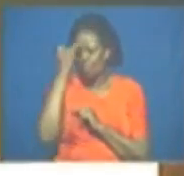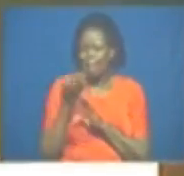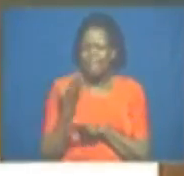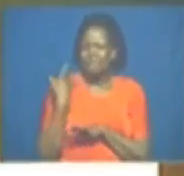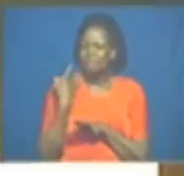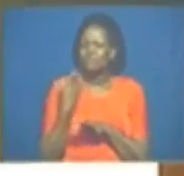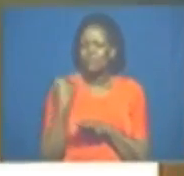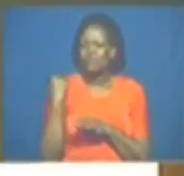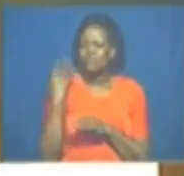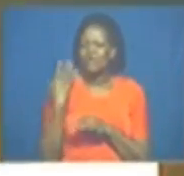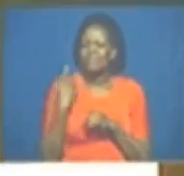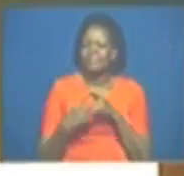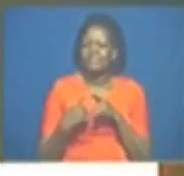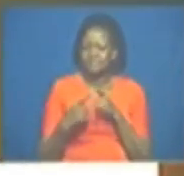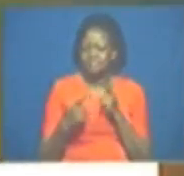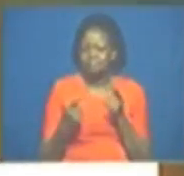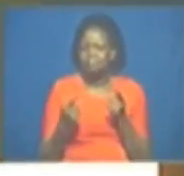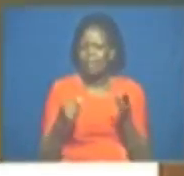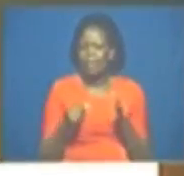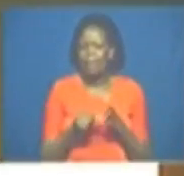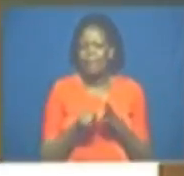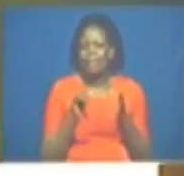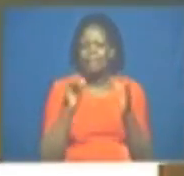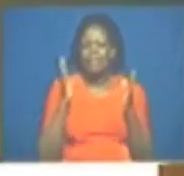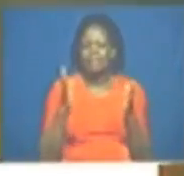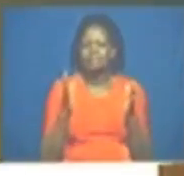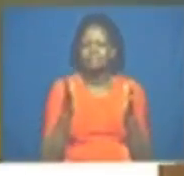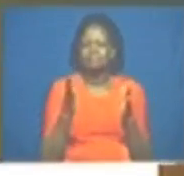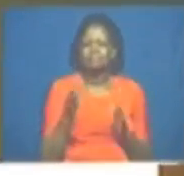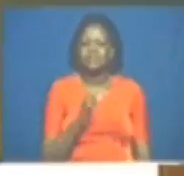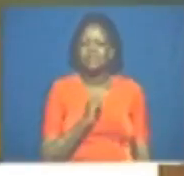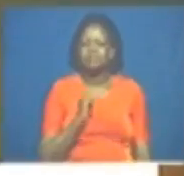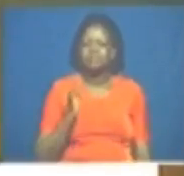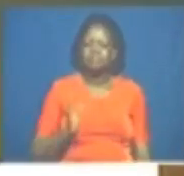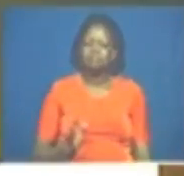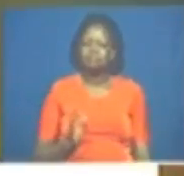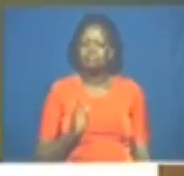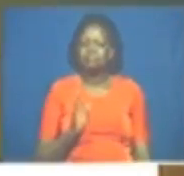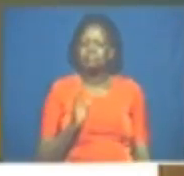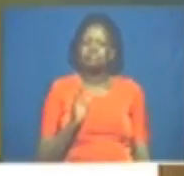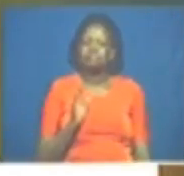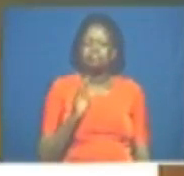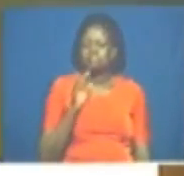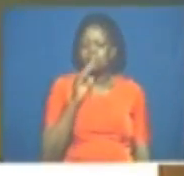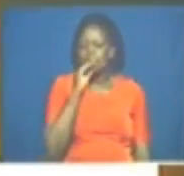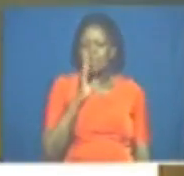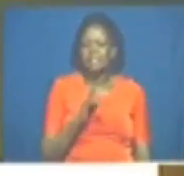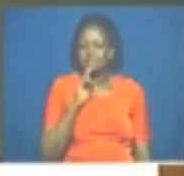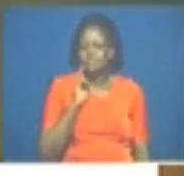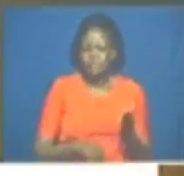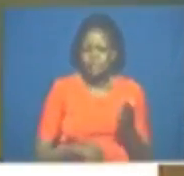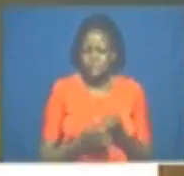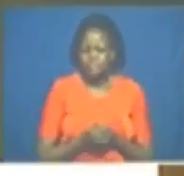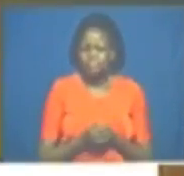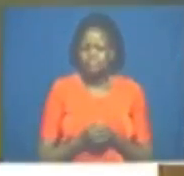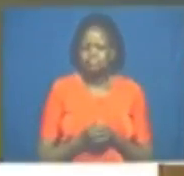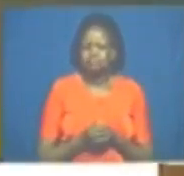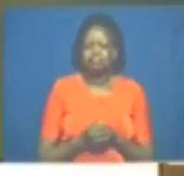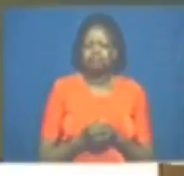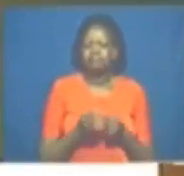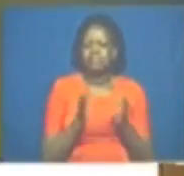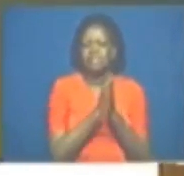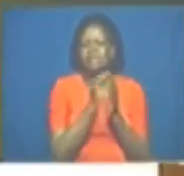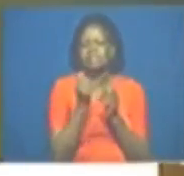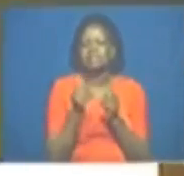of devolution. This was revealed by Speaker of the Senate as joined senators, governors, and other leaders for the fifth